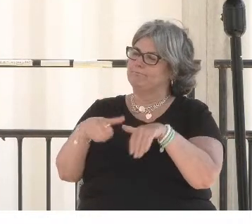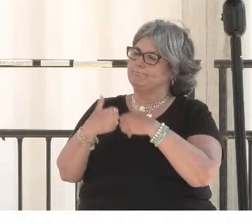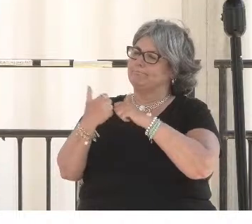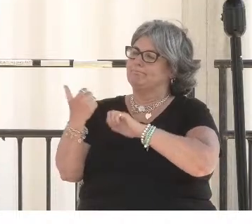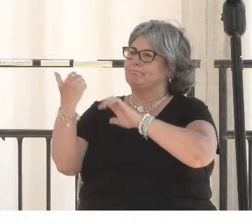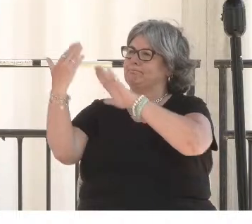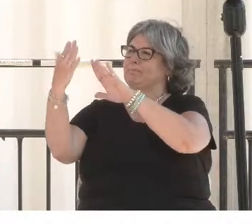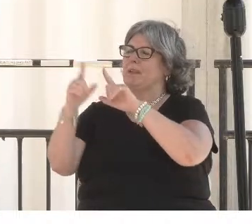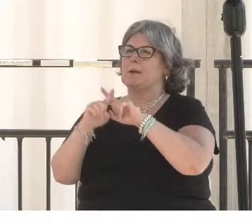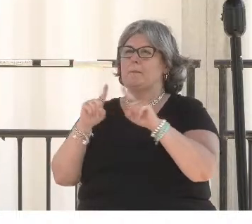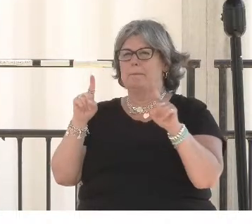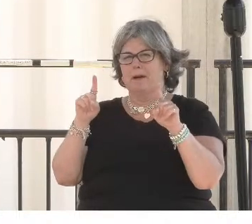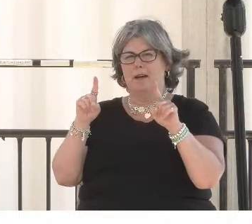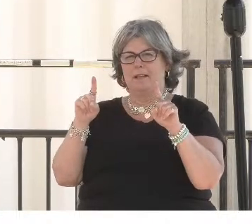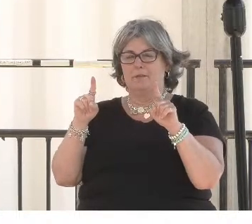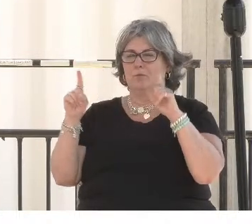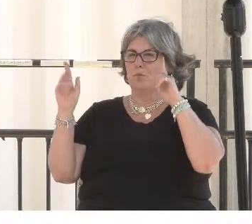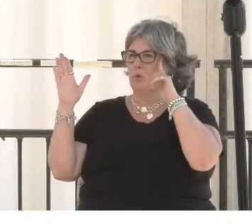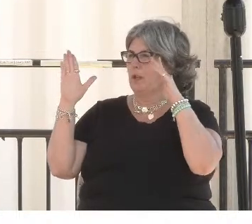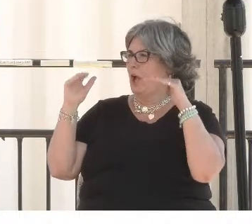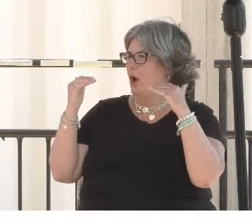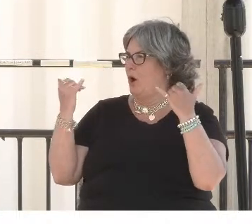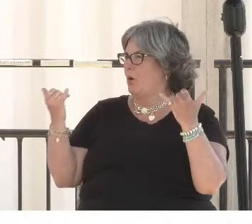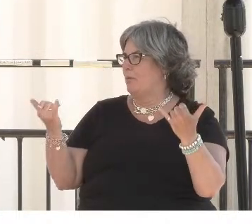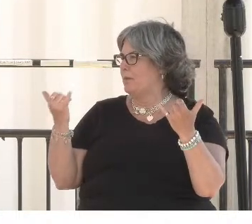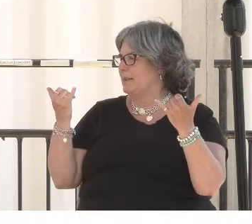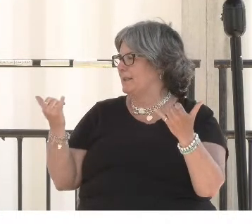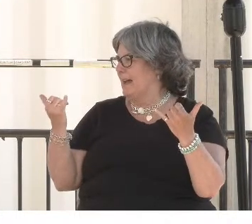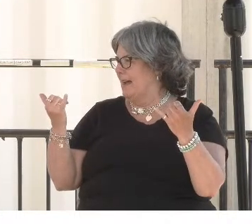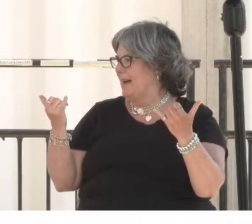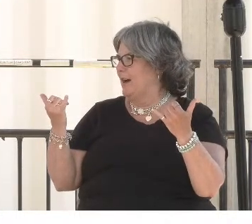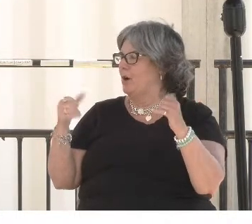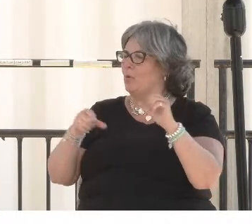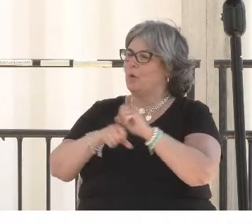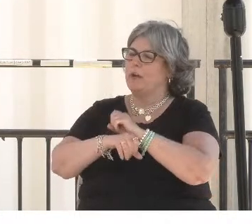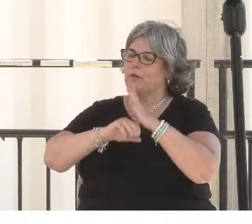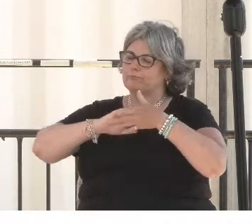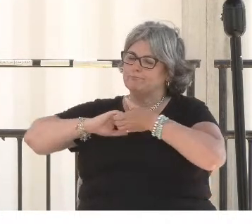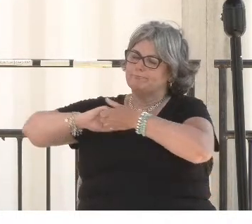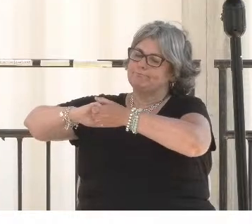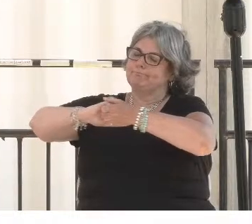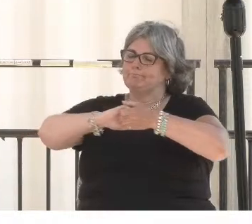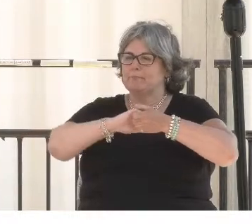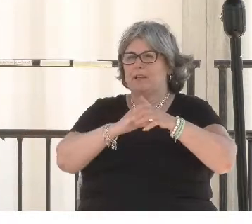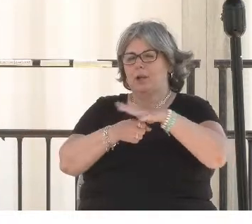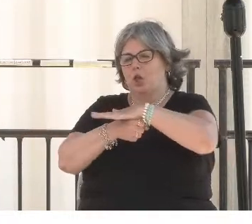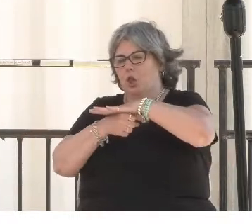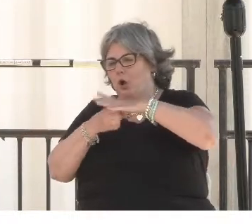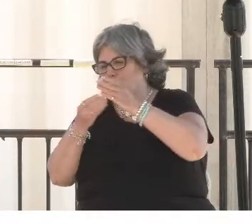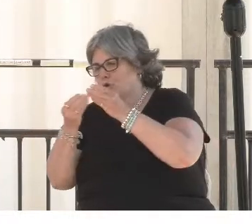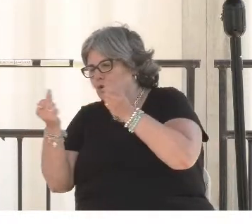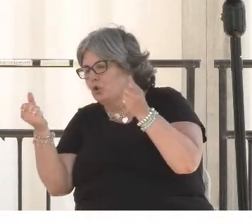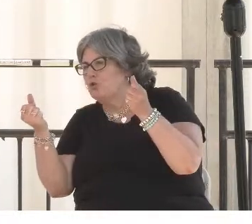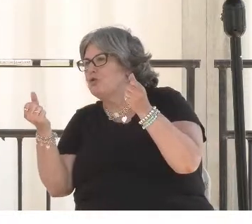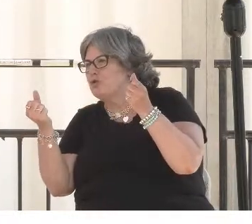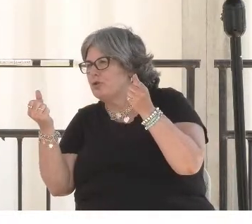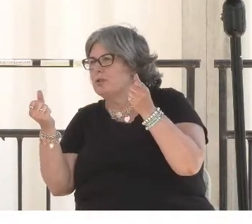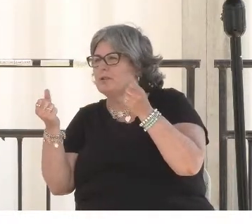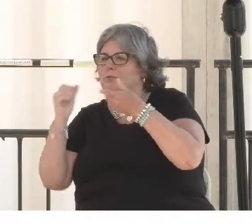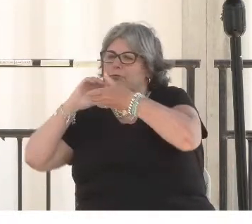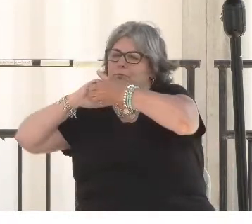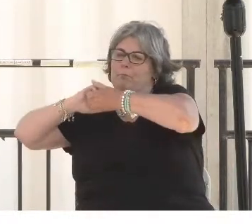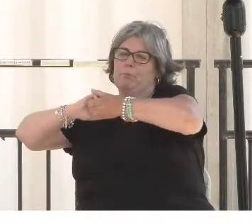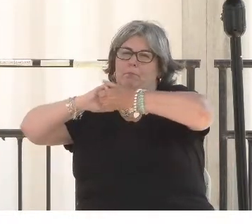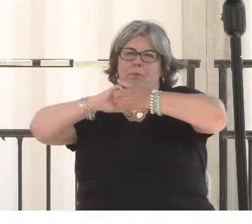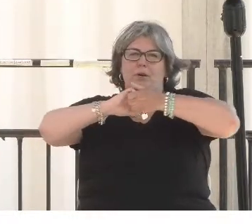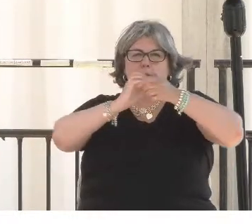we have, but what I say gives me so much hope is that we can really work together and do local solutions with